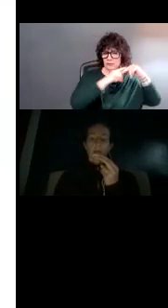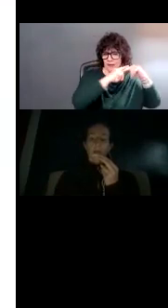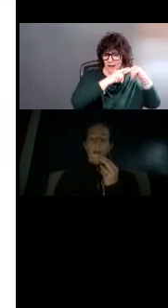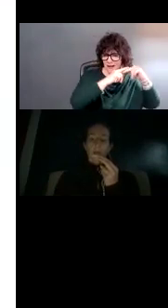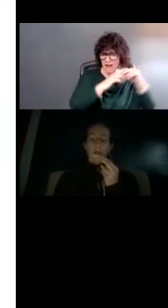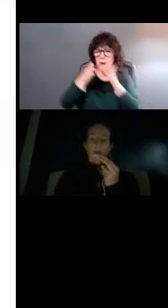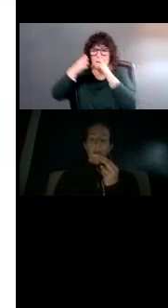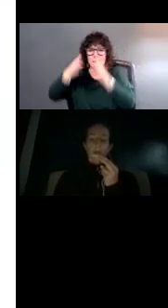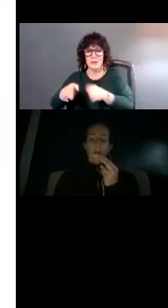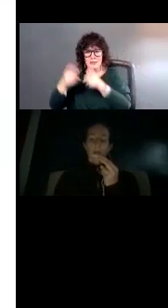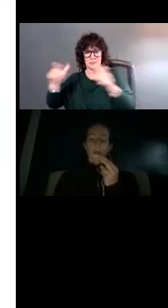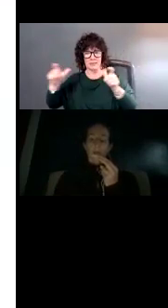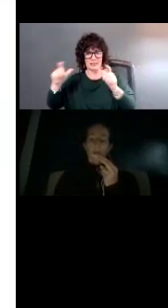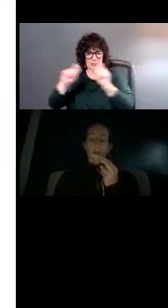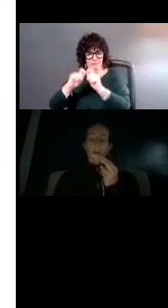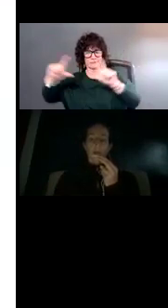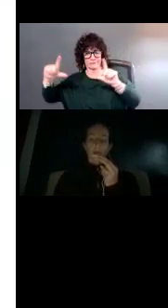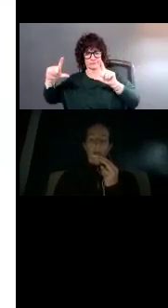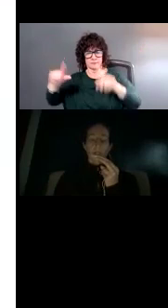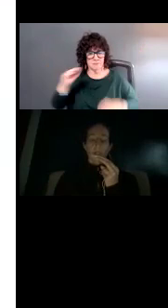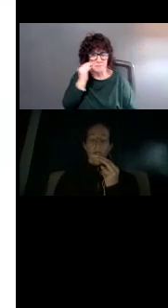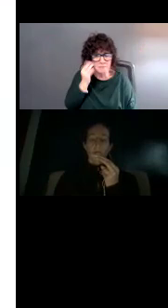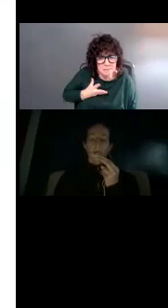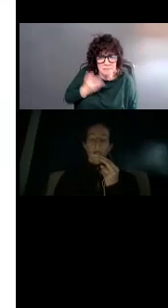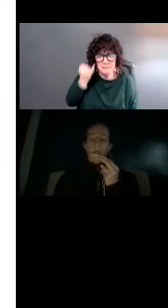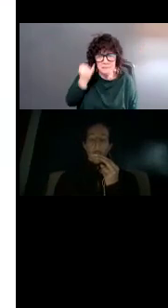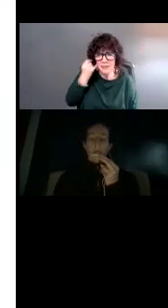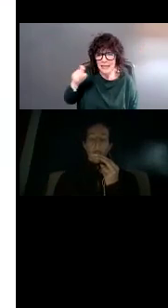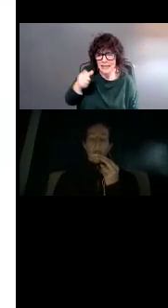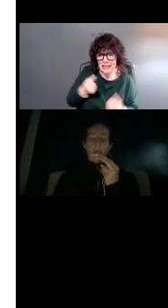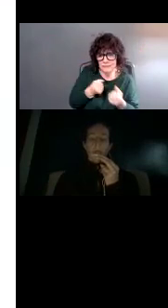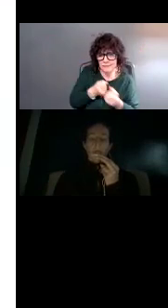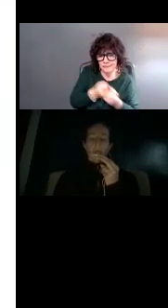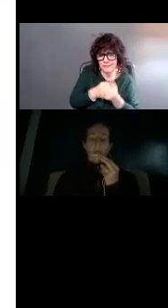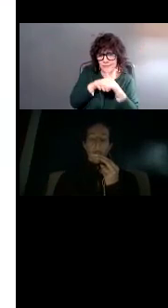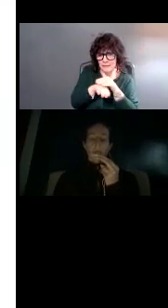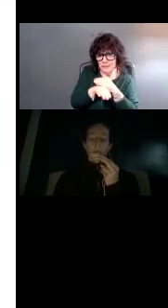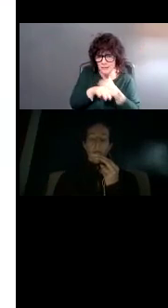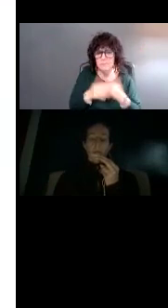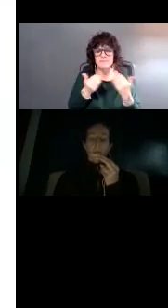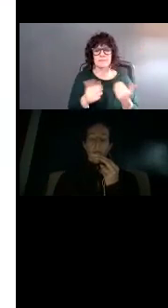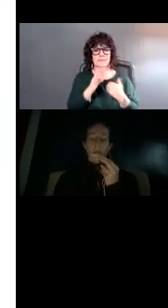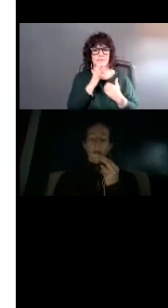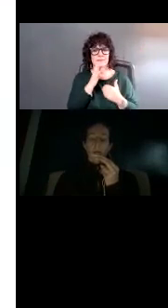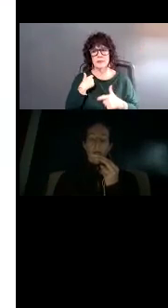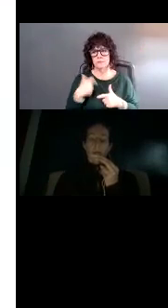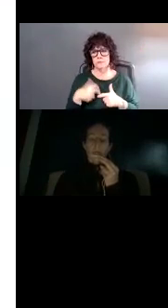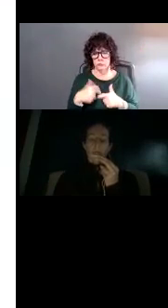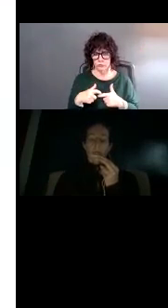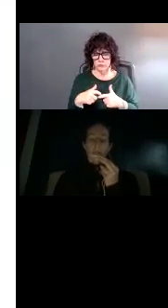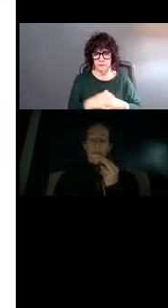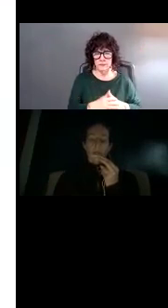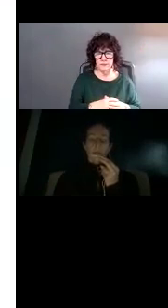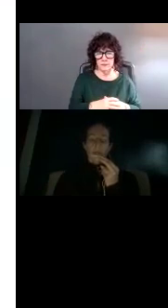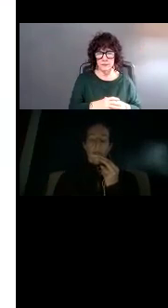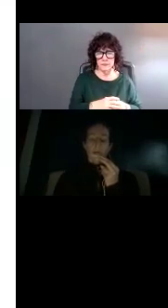Y voy a compartir los recordatorios de comunicación. And the reminders for best communication practices. If you are using a